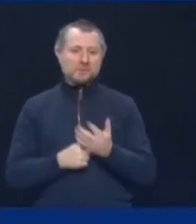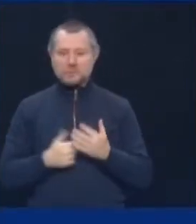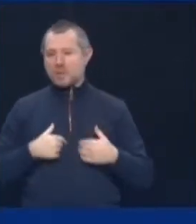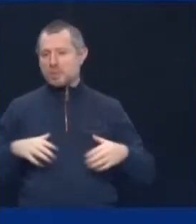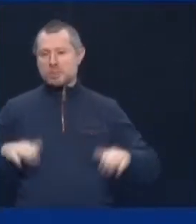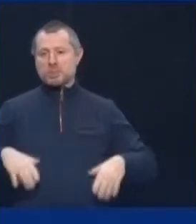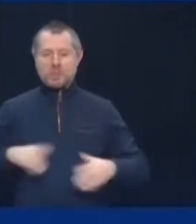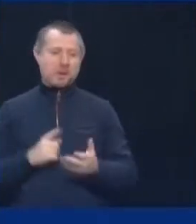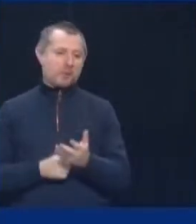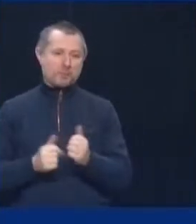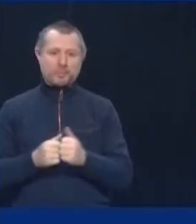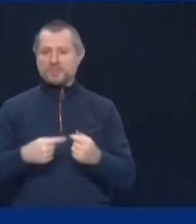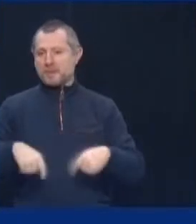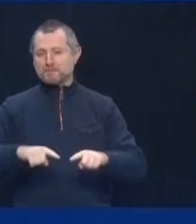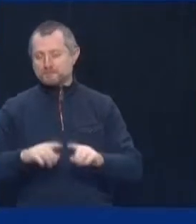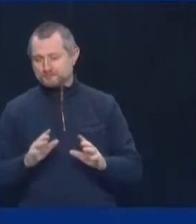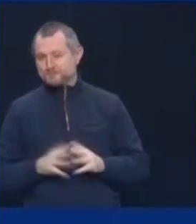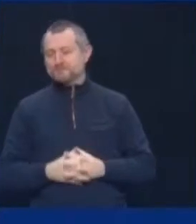conversation.